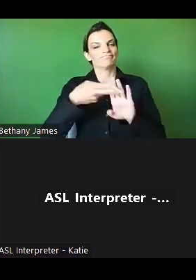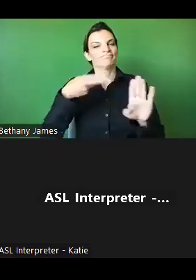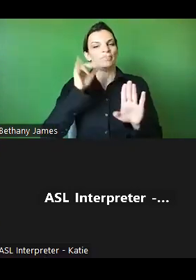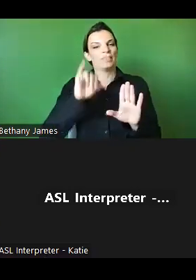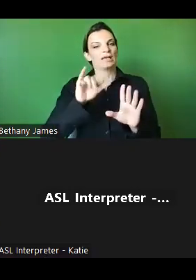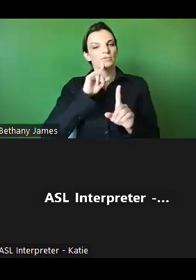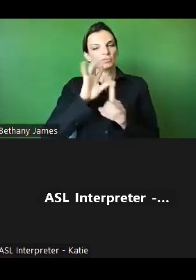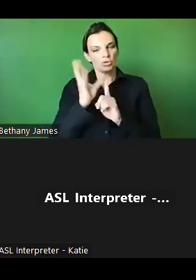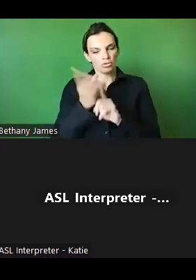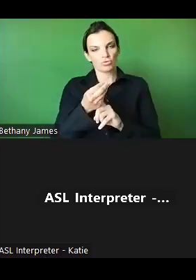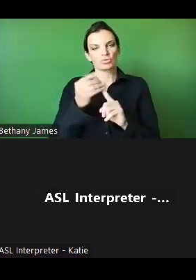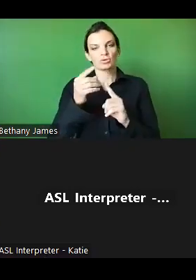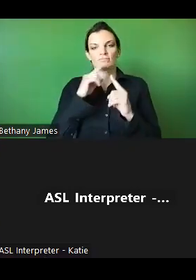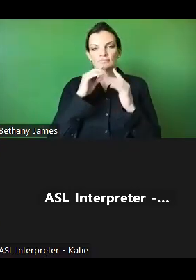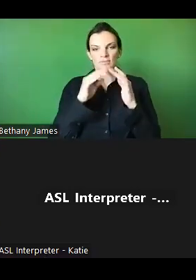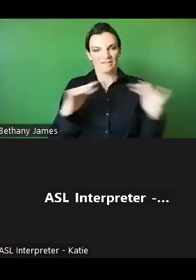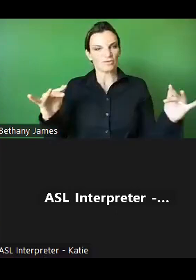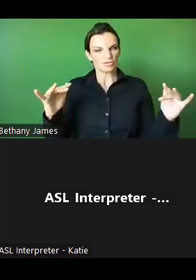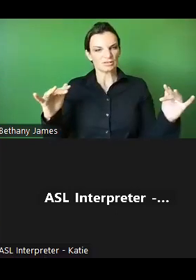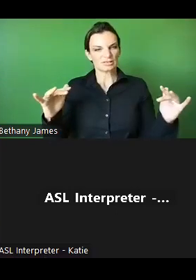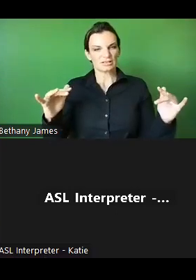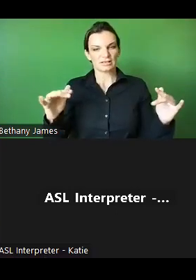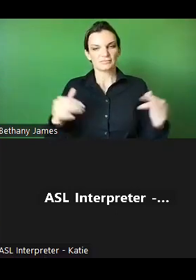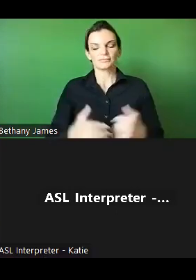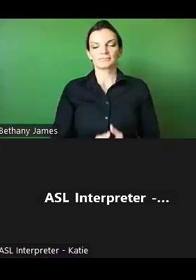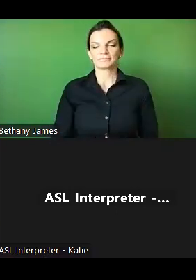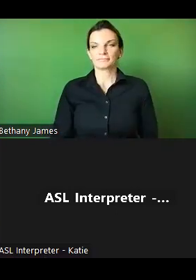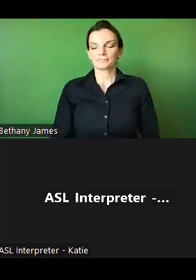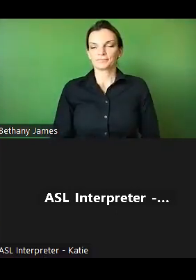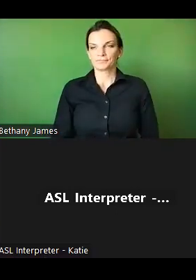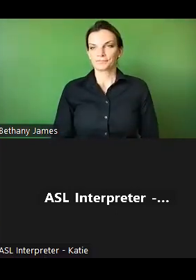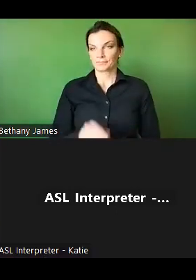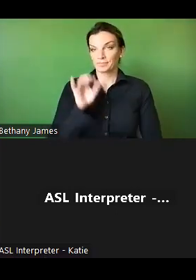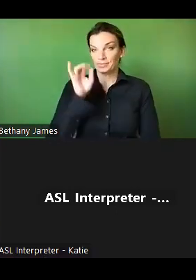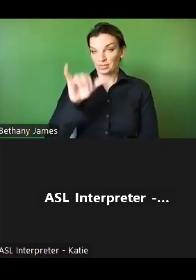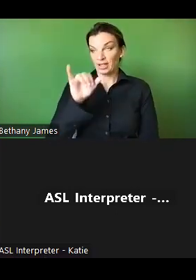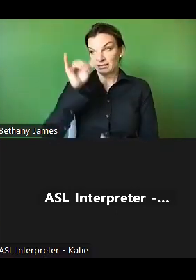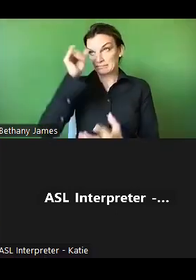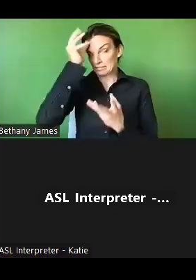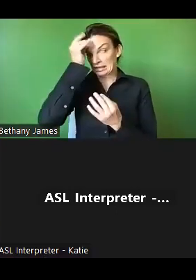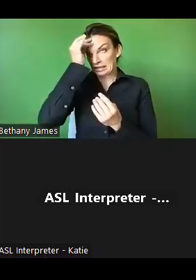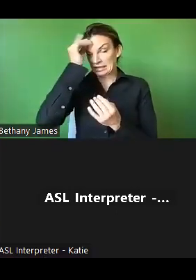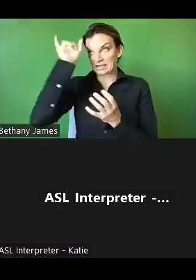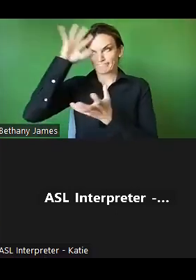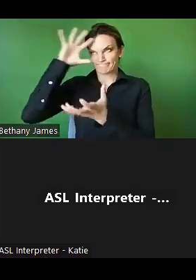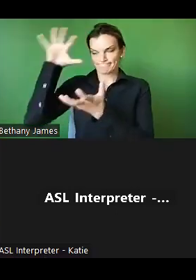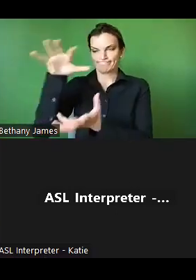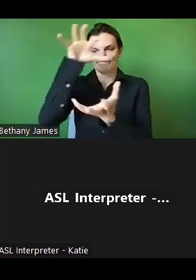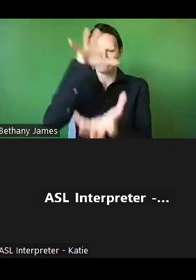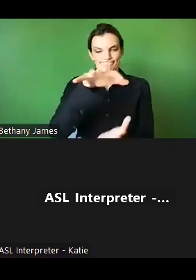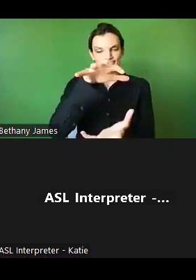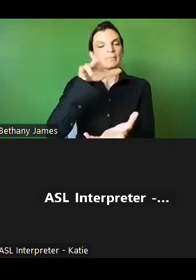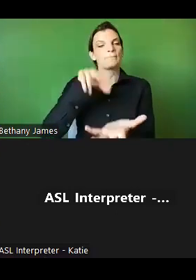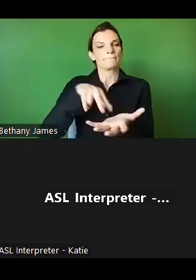diversity, as Newman refers to it, then by that logic, there's also an investment in not